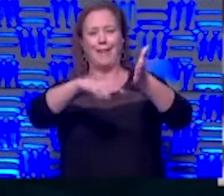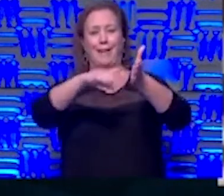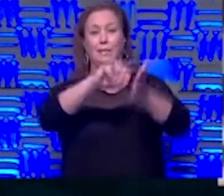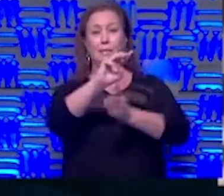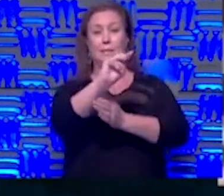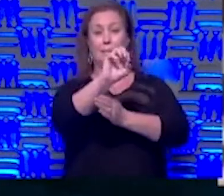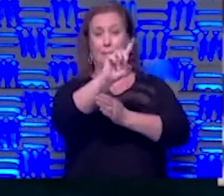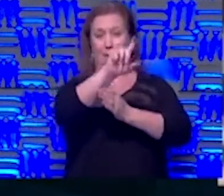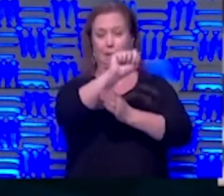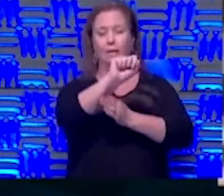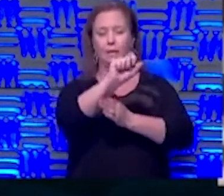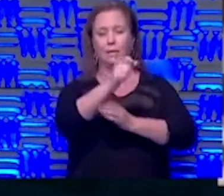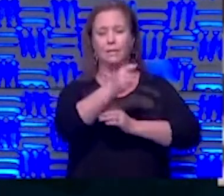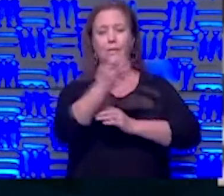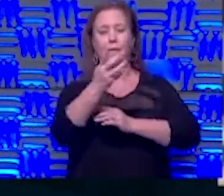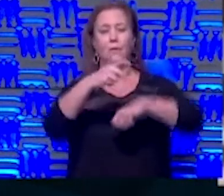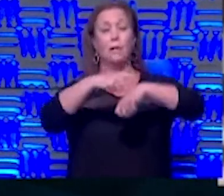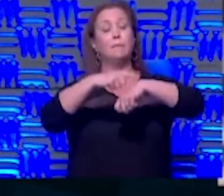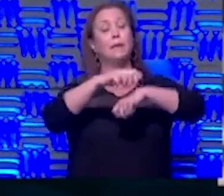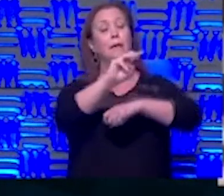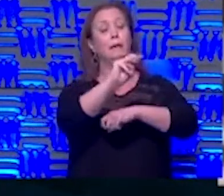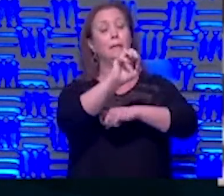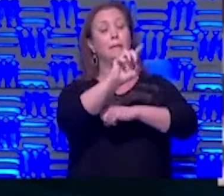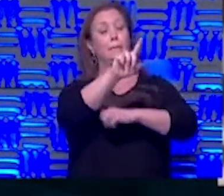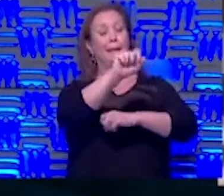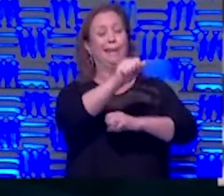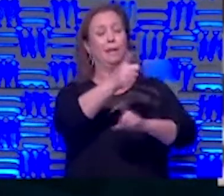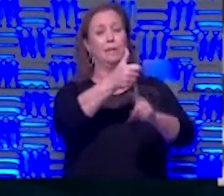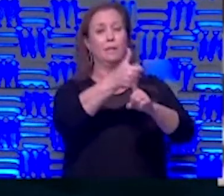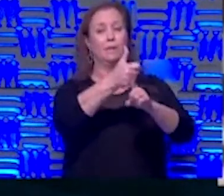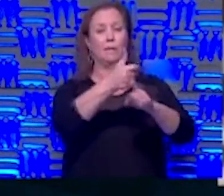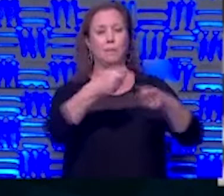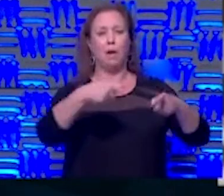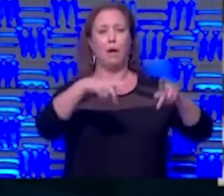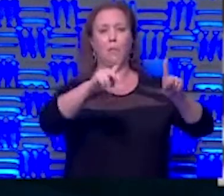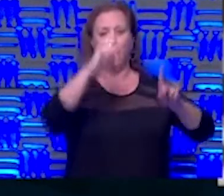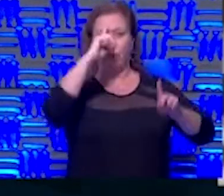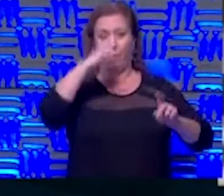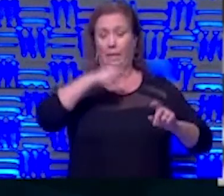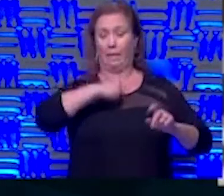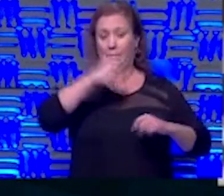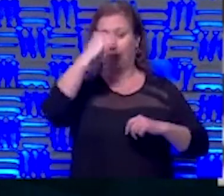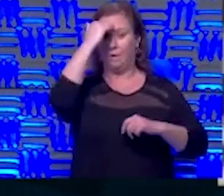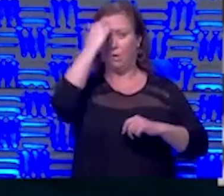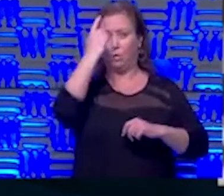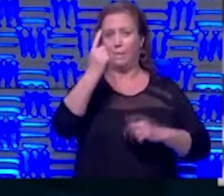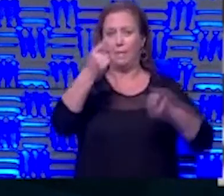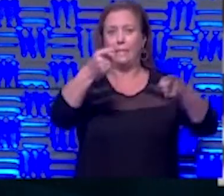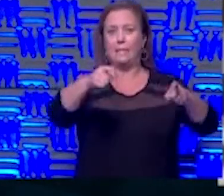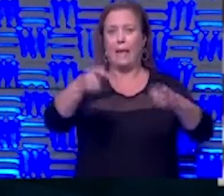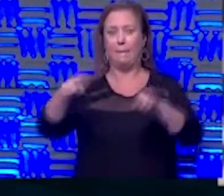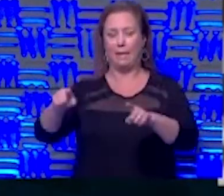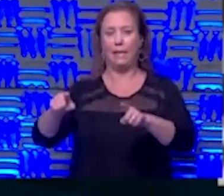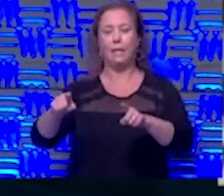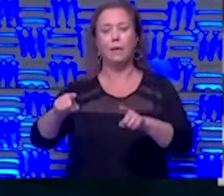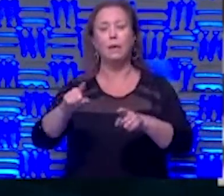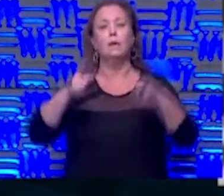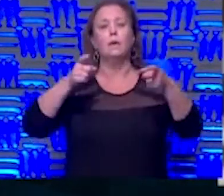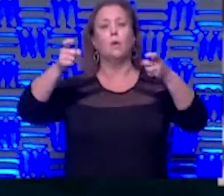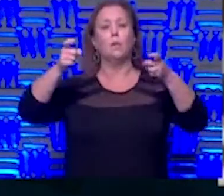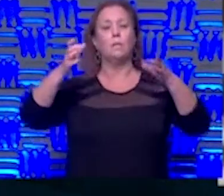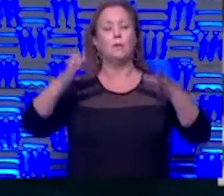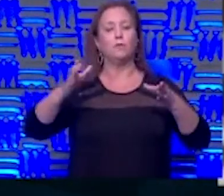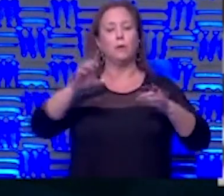many instances, the media has been an opportunity for me to know something's going on, or for the administration of